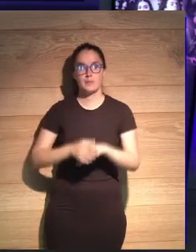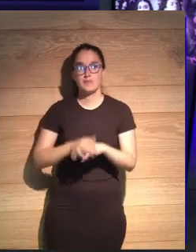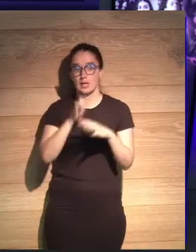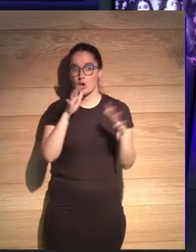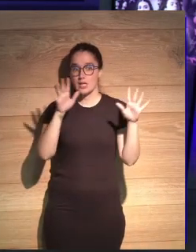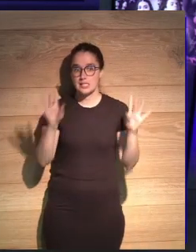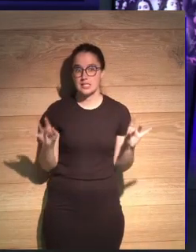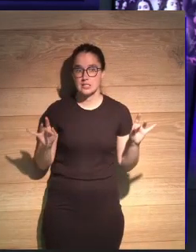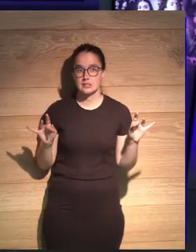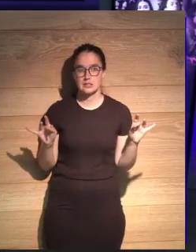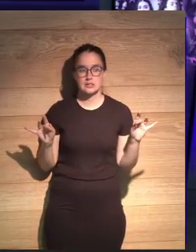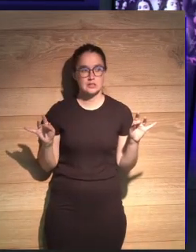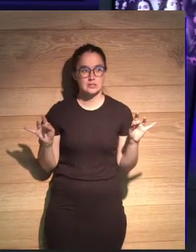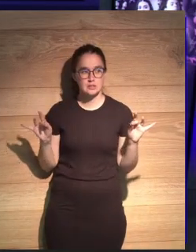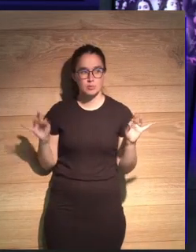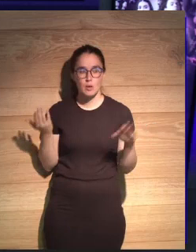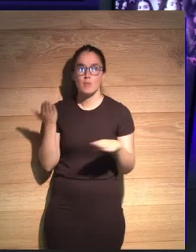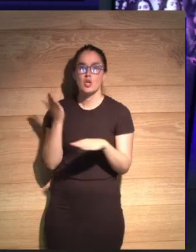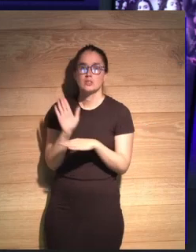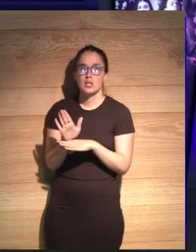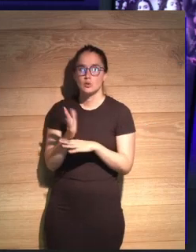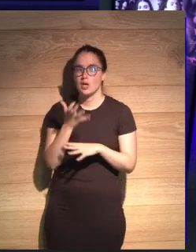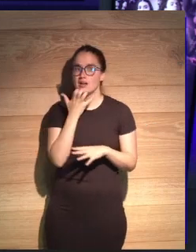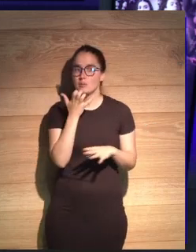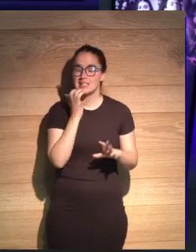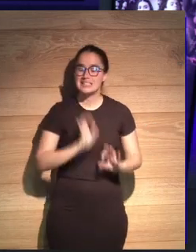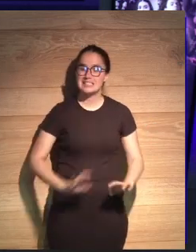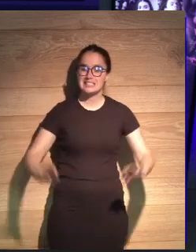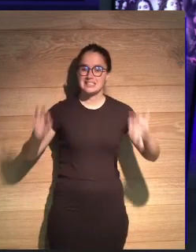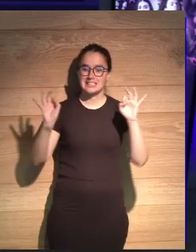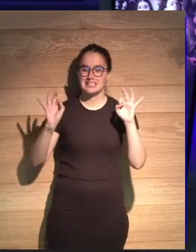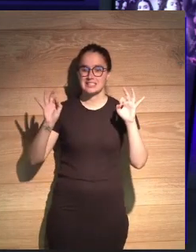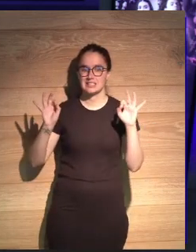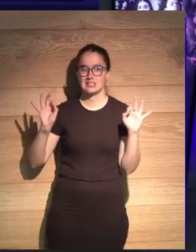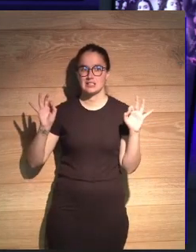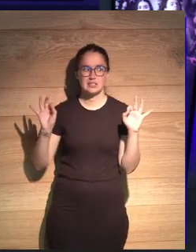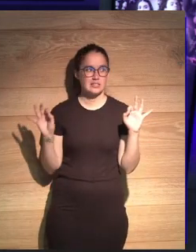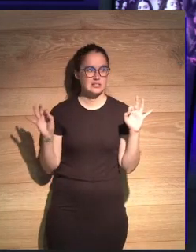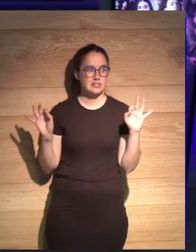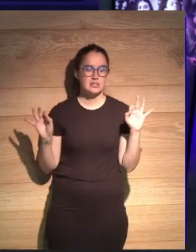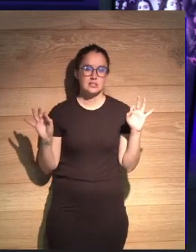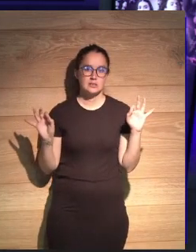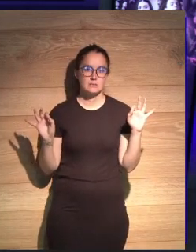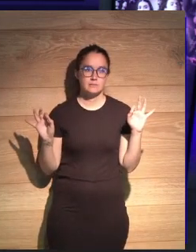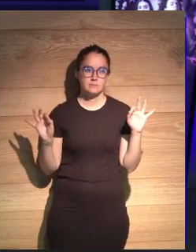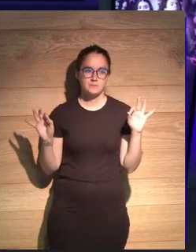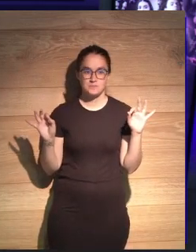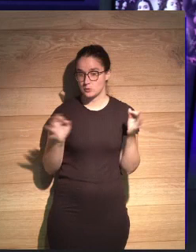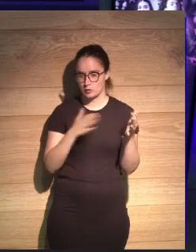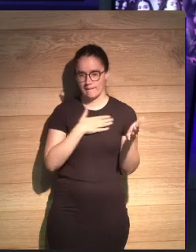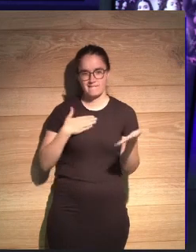This commercial tool. And now I will be showing you some specific examples